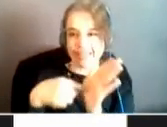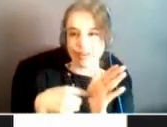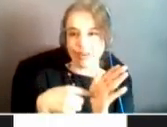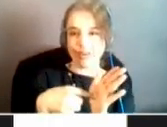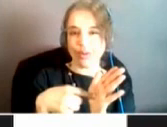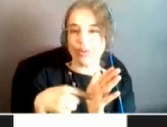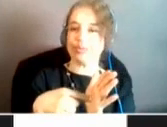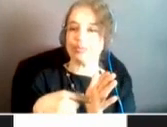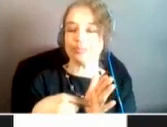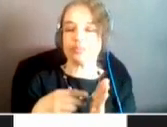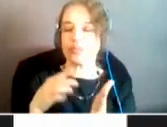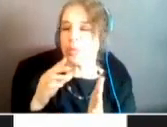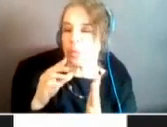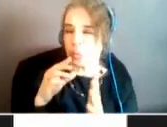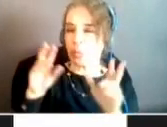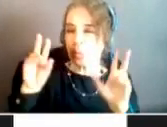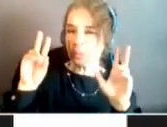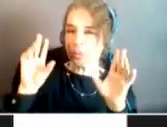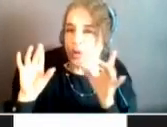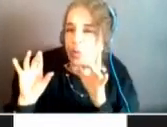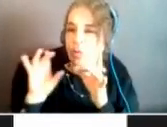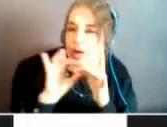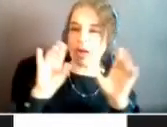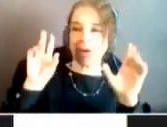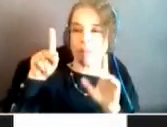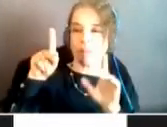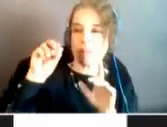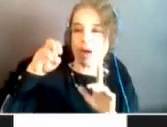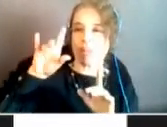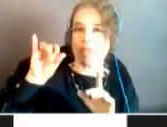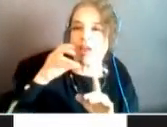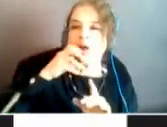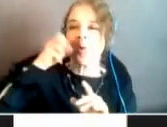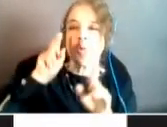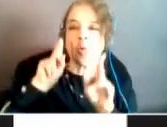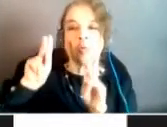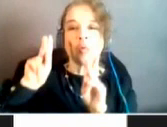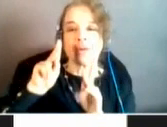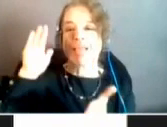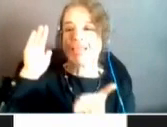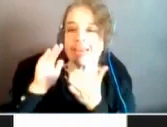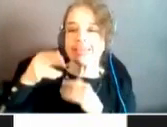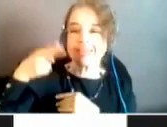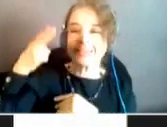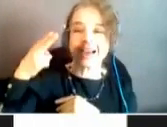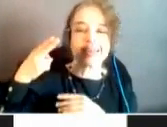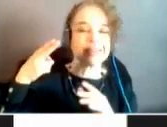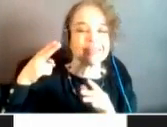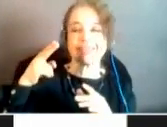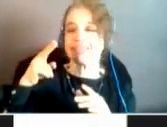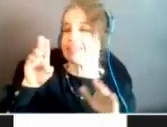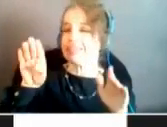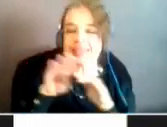to, you know, populations of older people that have the least highest rate